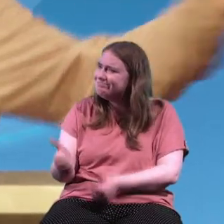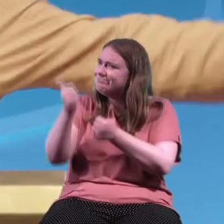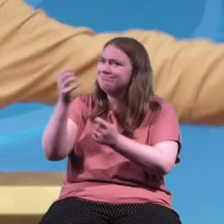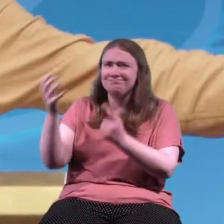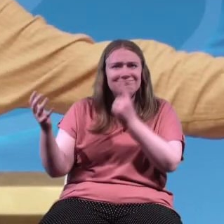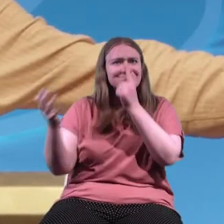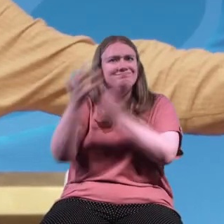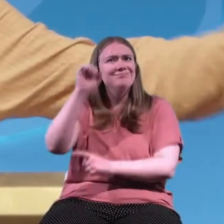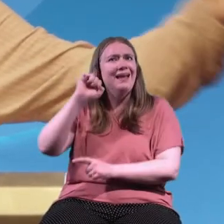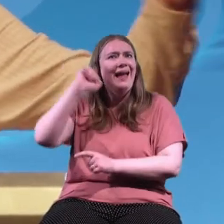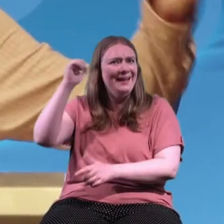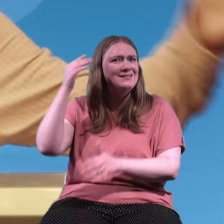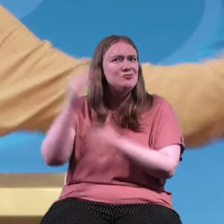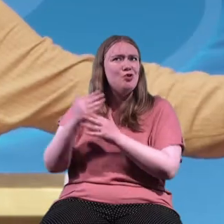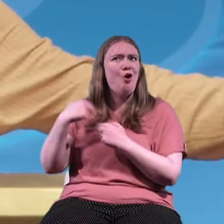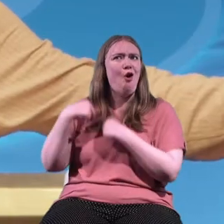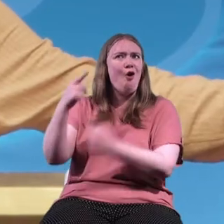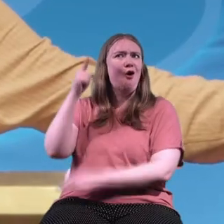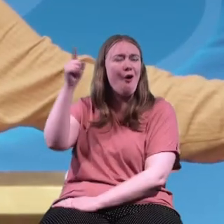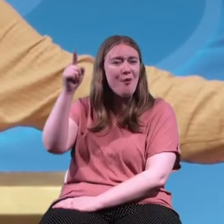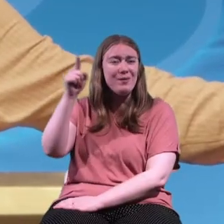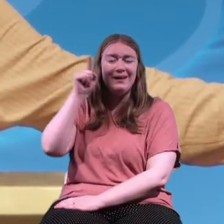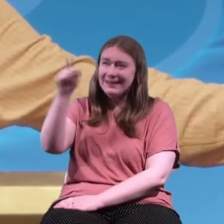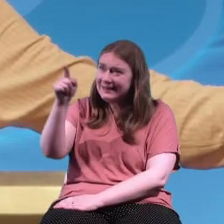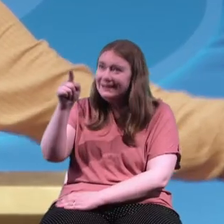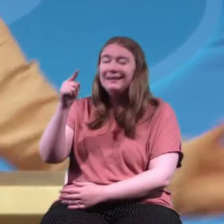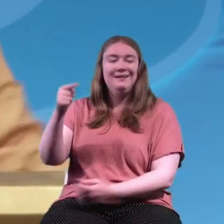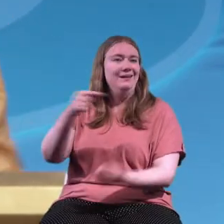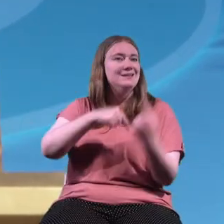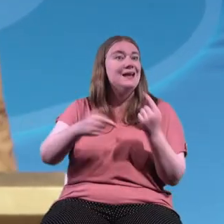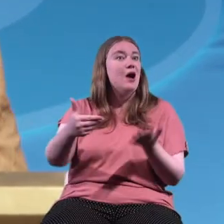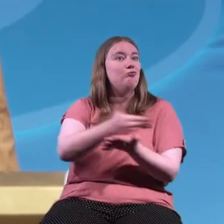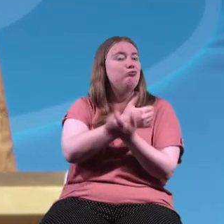our Redeemer, and he is good at redeeming.